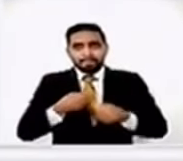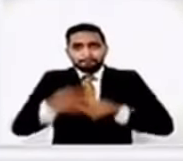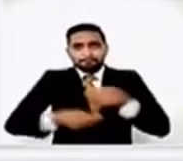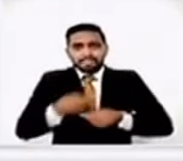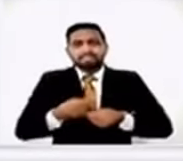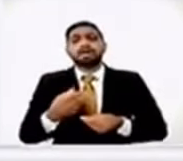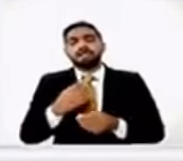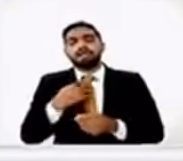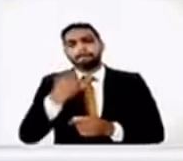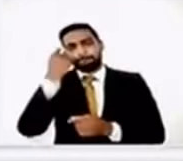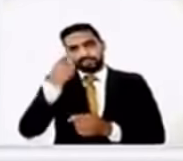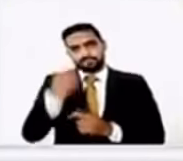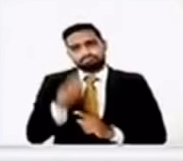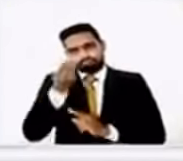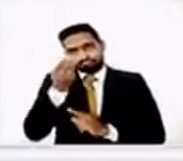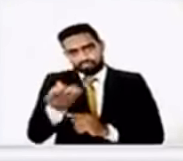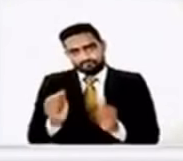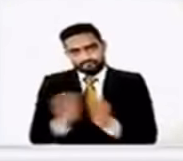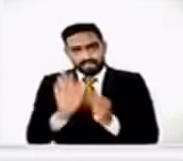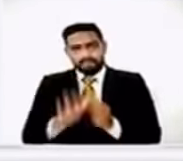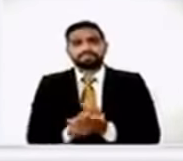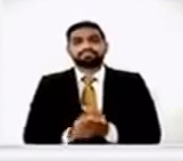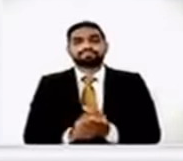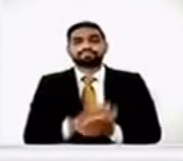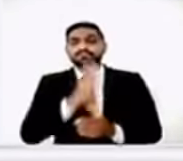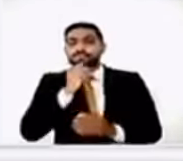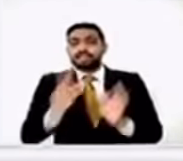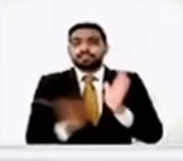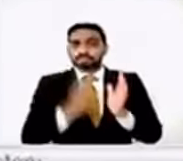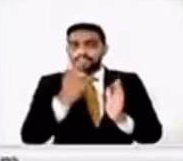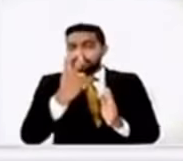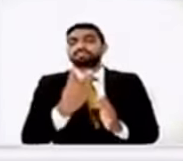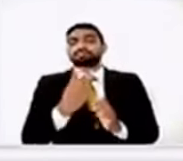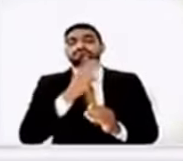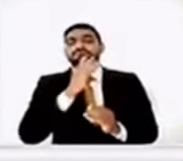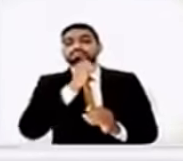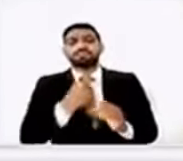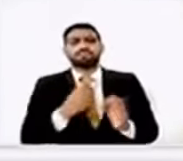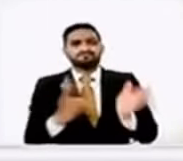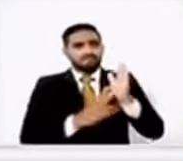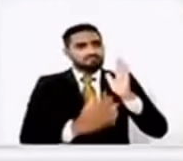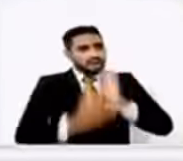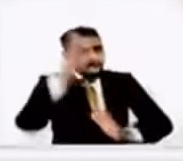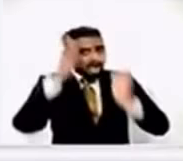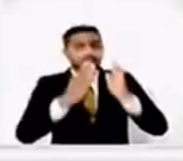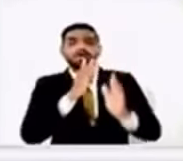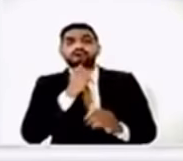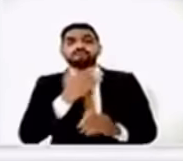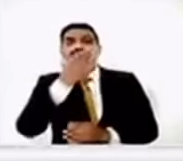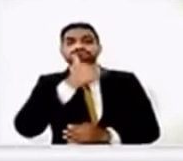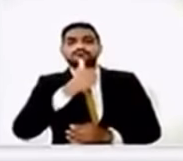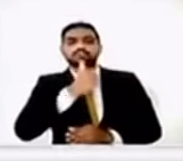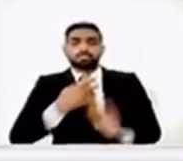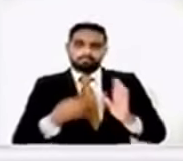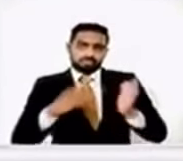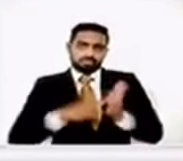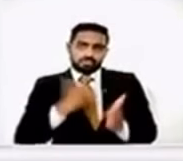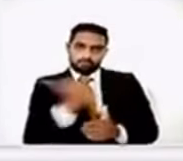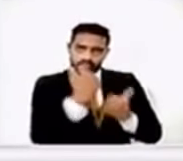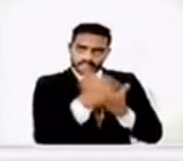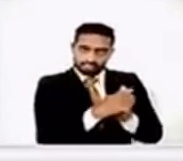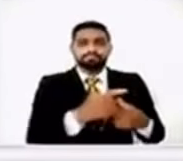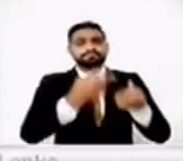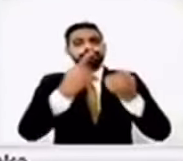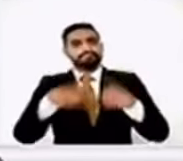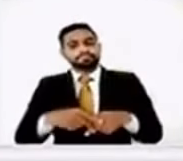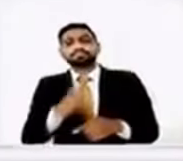houses in rural areas will be provided with drinking water facilities. Proposals to construct 50,000